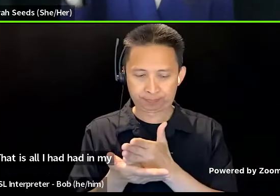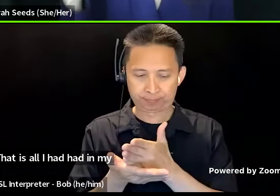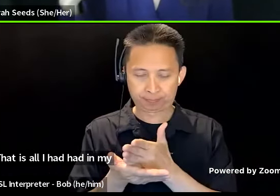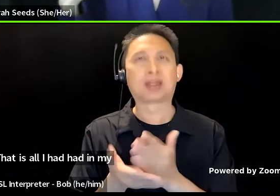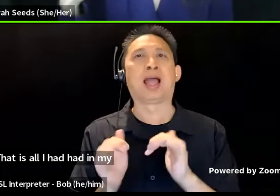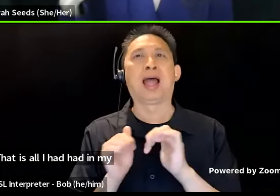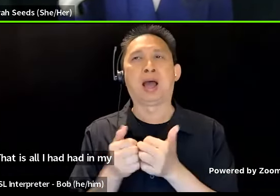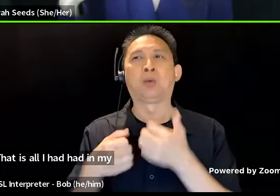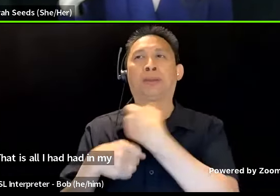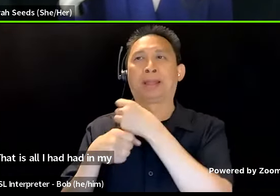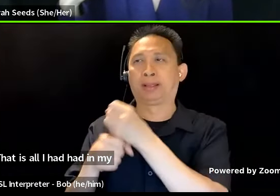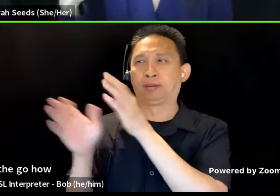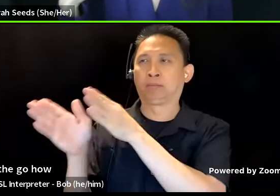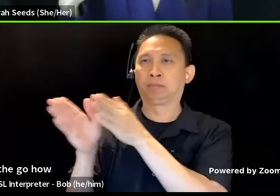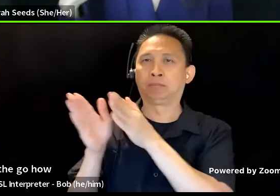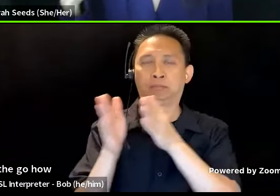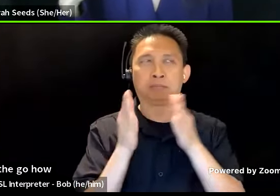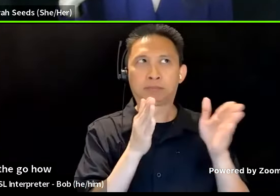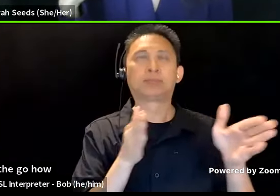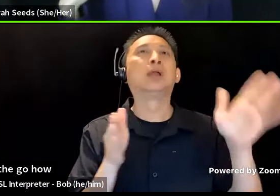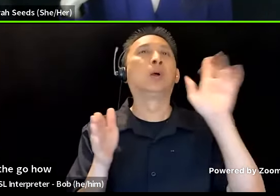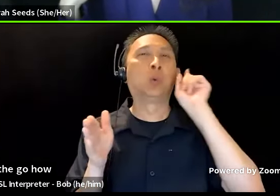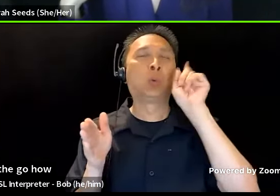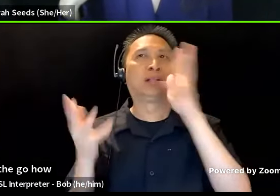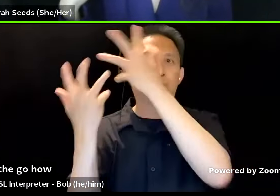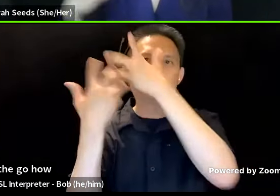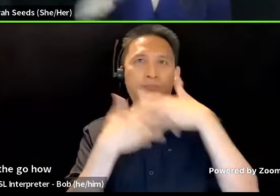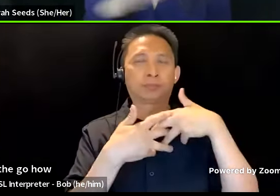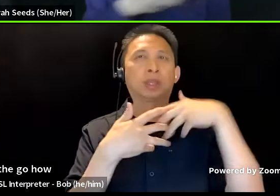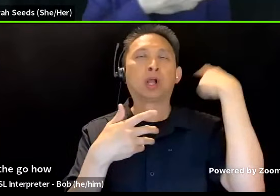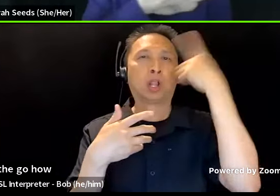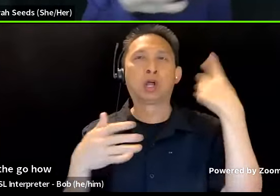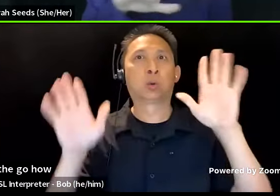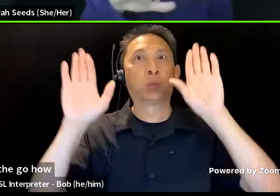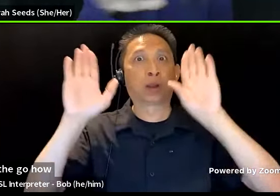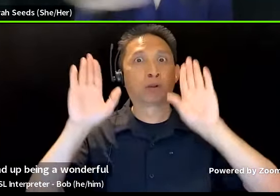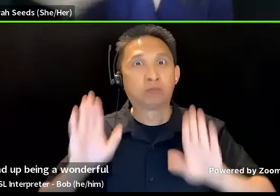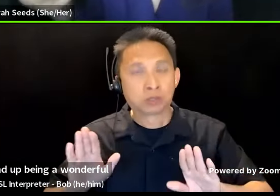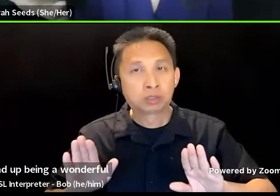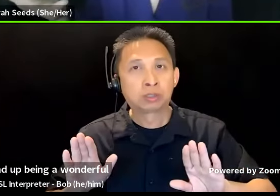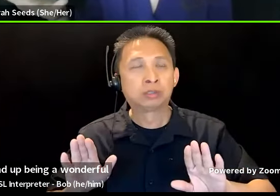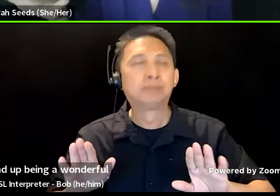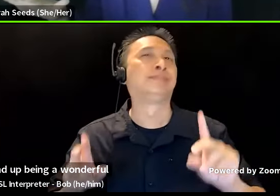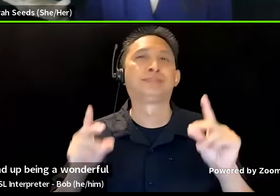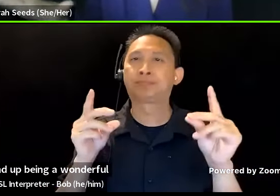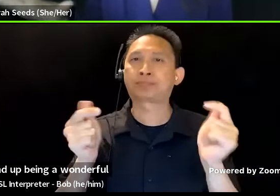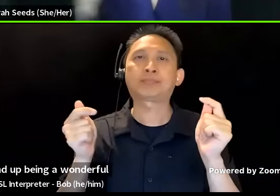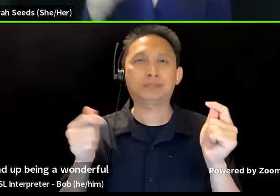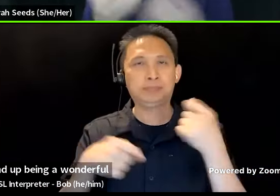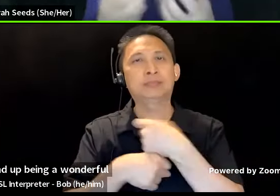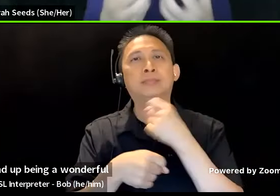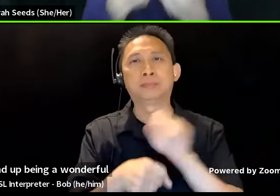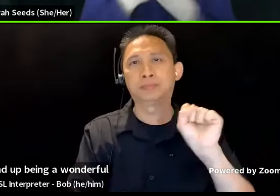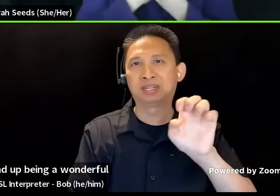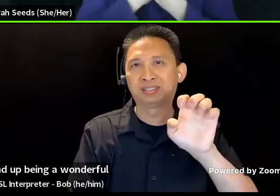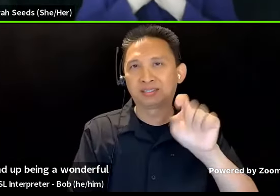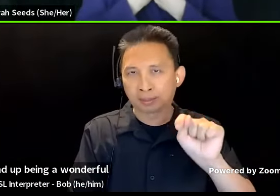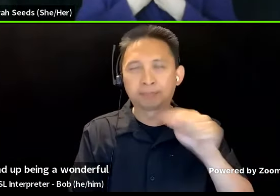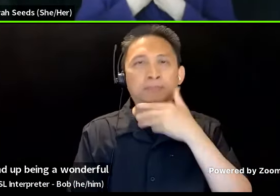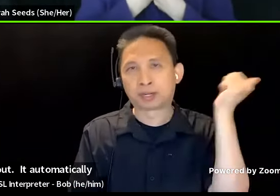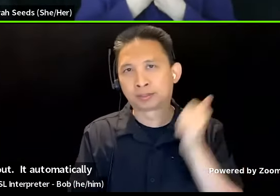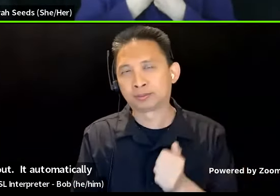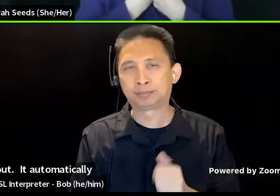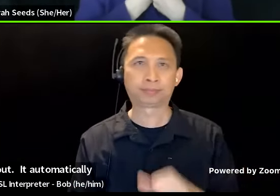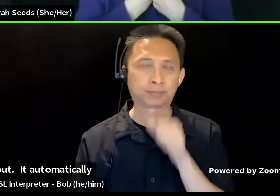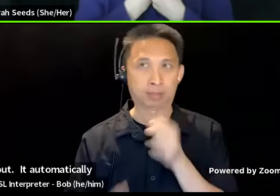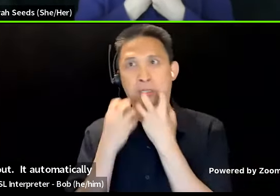And will this actually end up being a wonderful move and make us stand out, which it automatically did. So instead of being too precious about